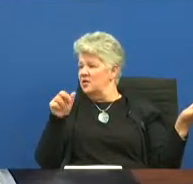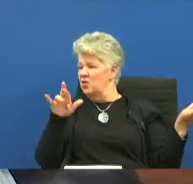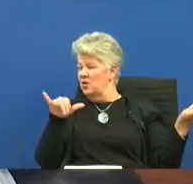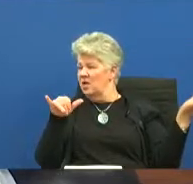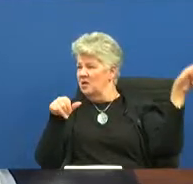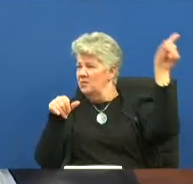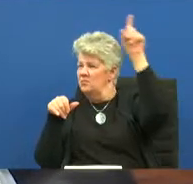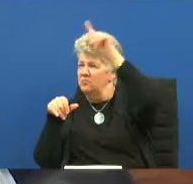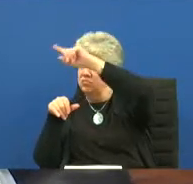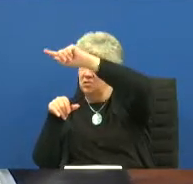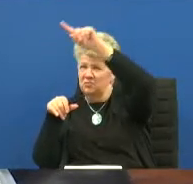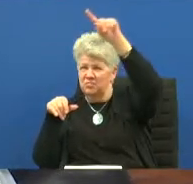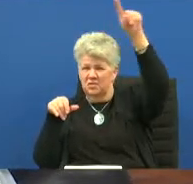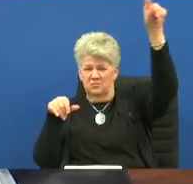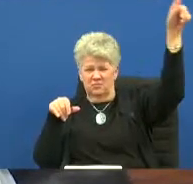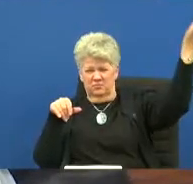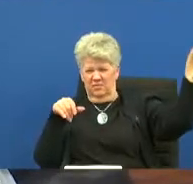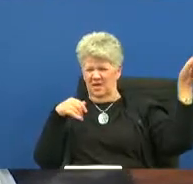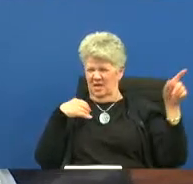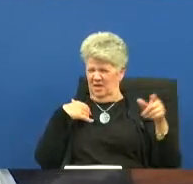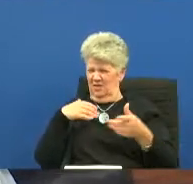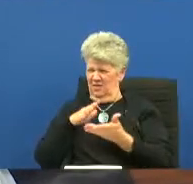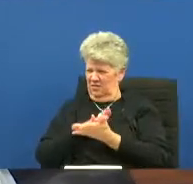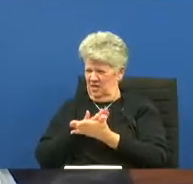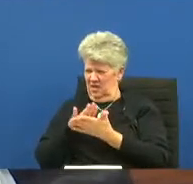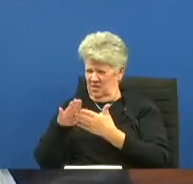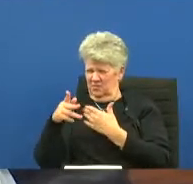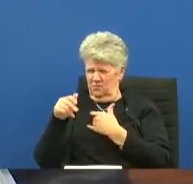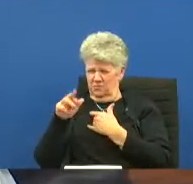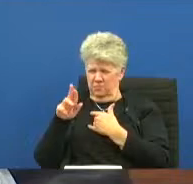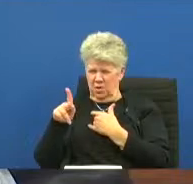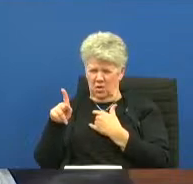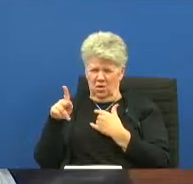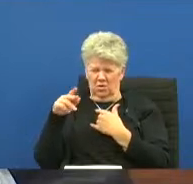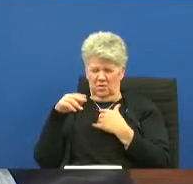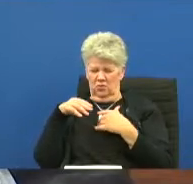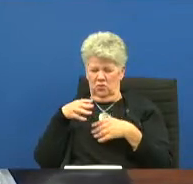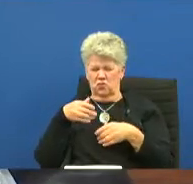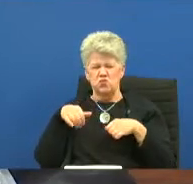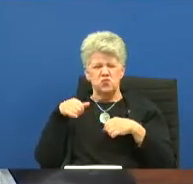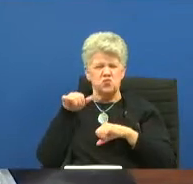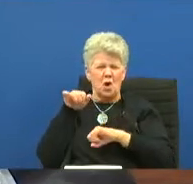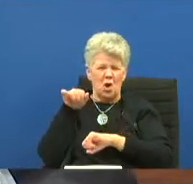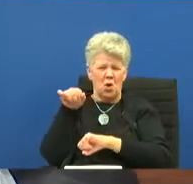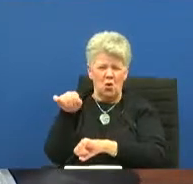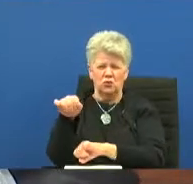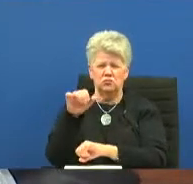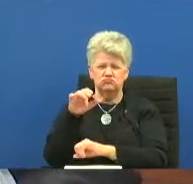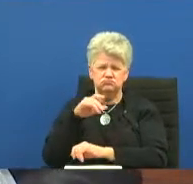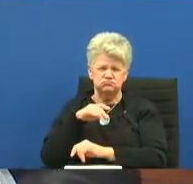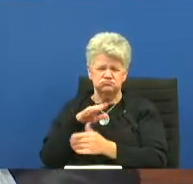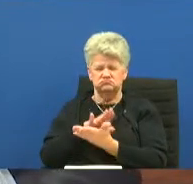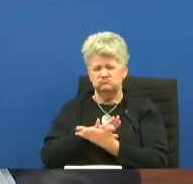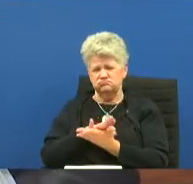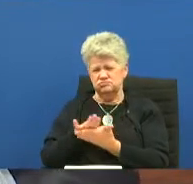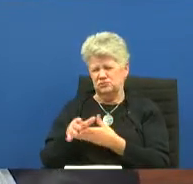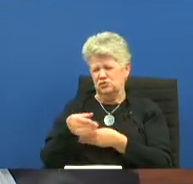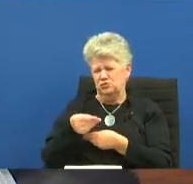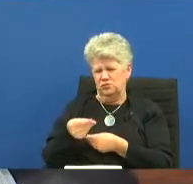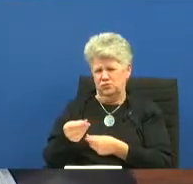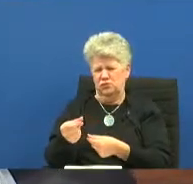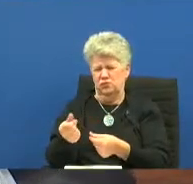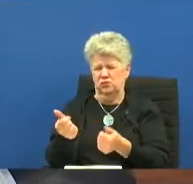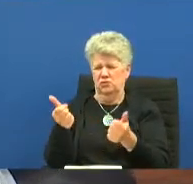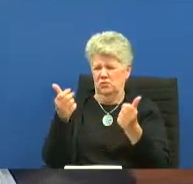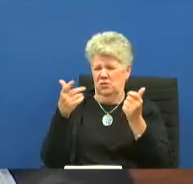areas, and they have some beautiful parks, all concrete roads, all concrete pads. The